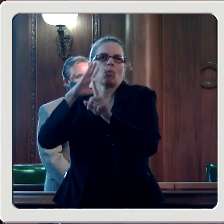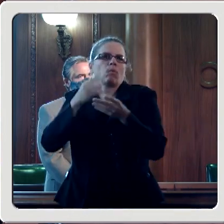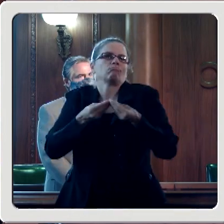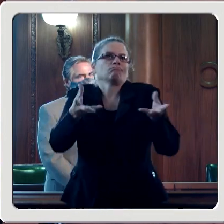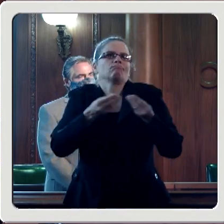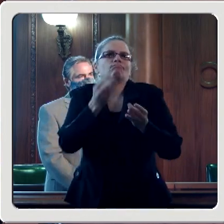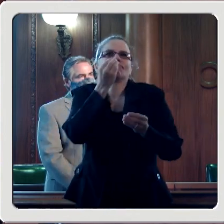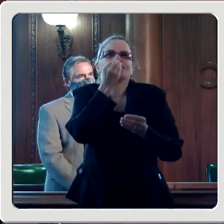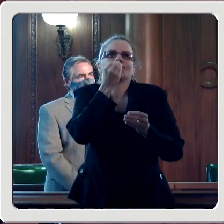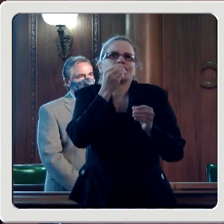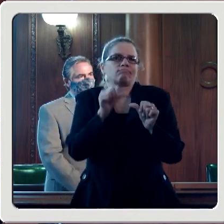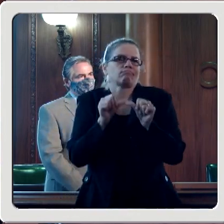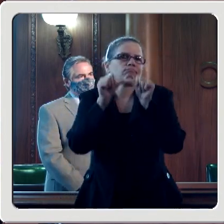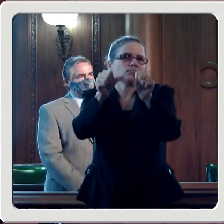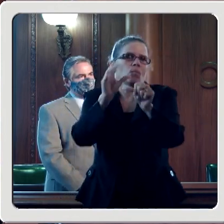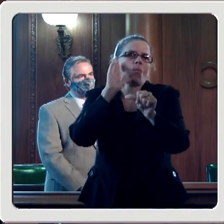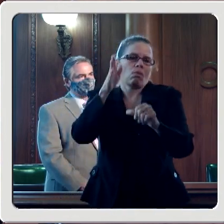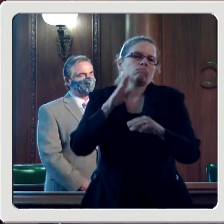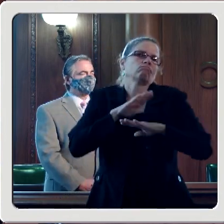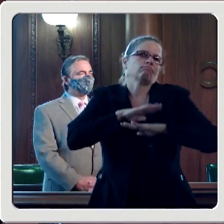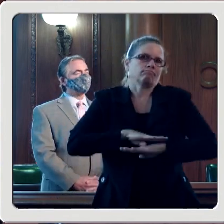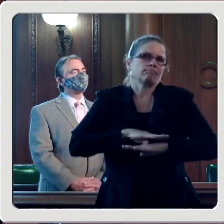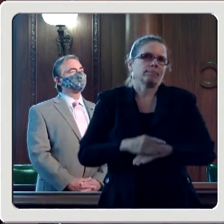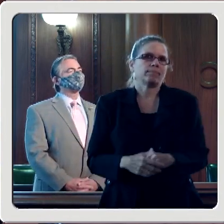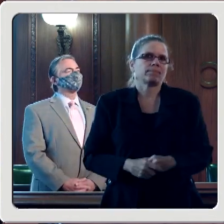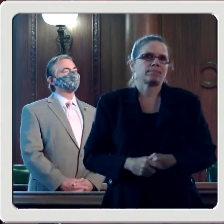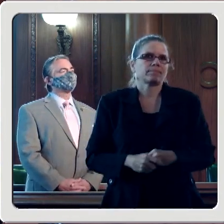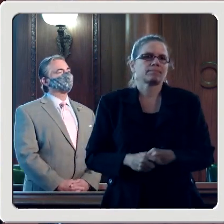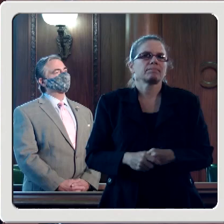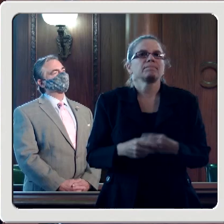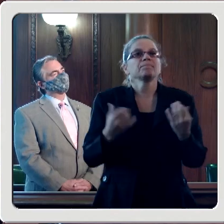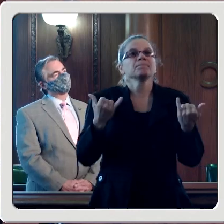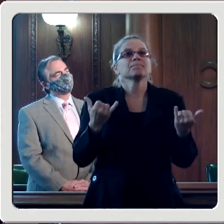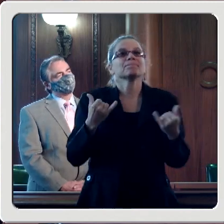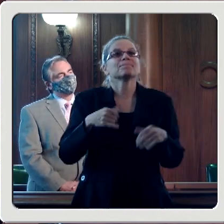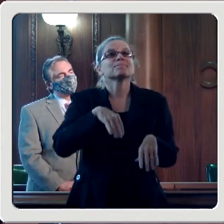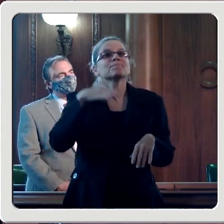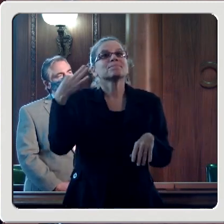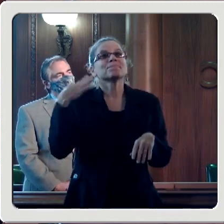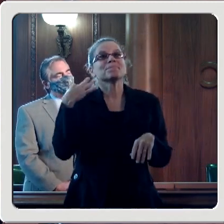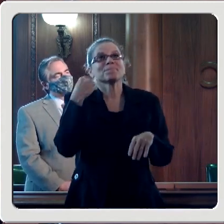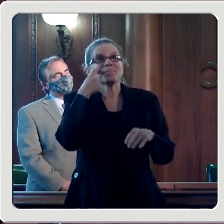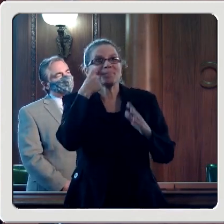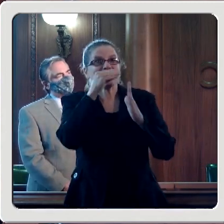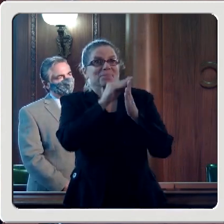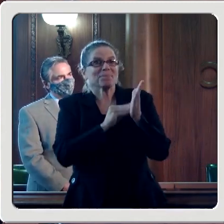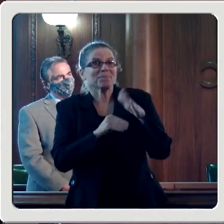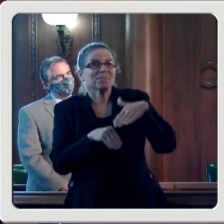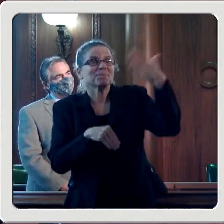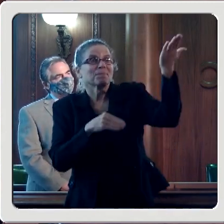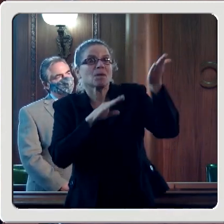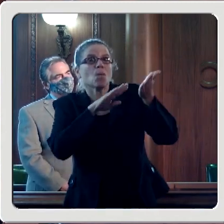One thing that might get changed, and we're hoping to get a waiver on this too, is we're